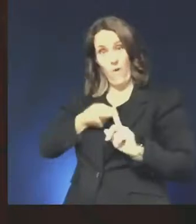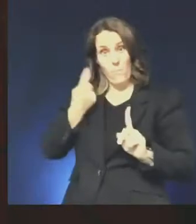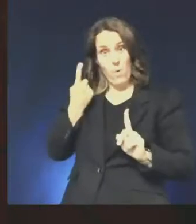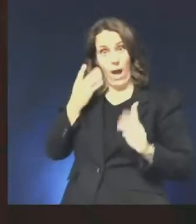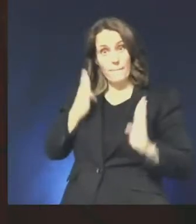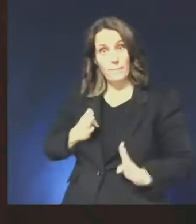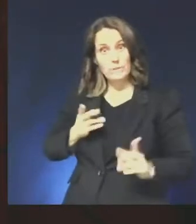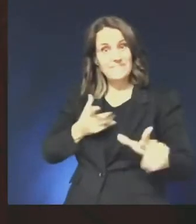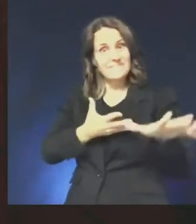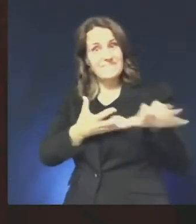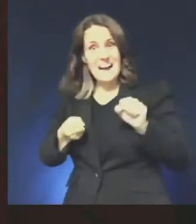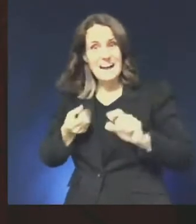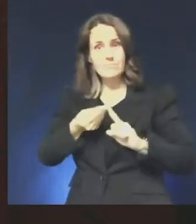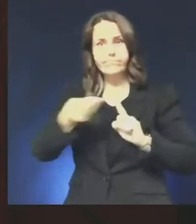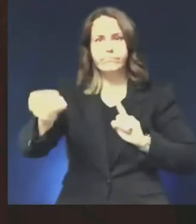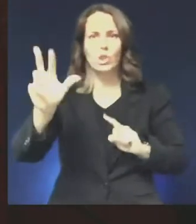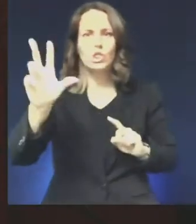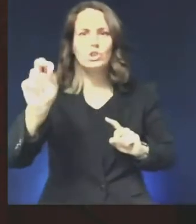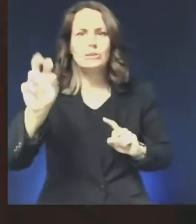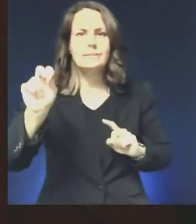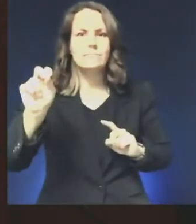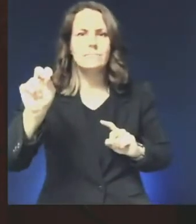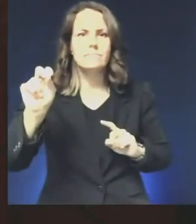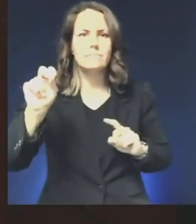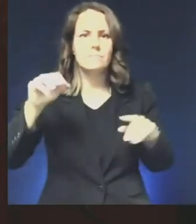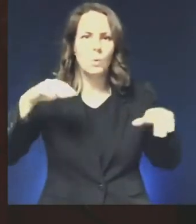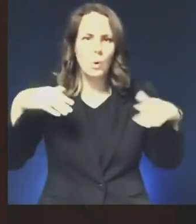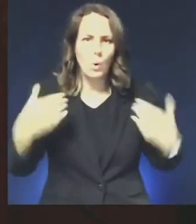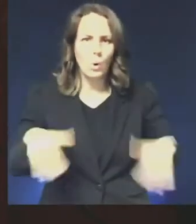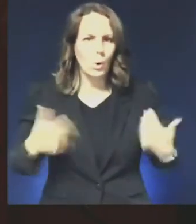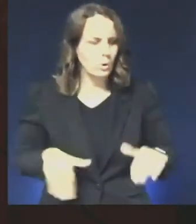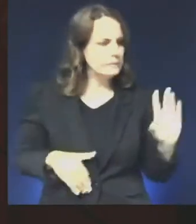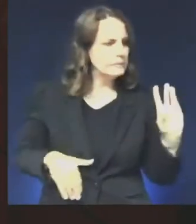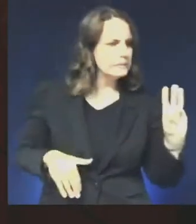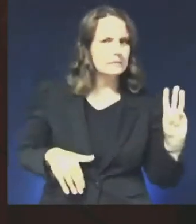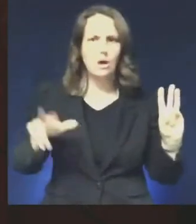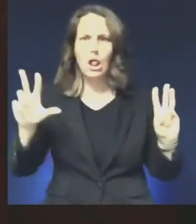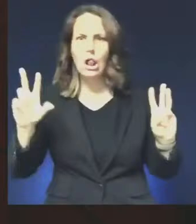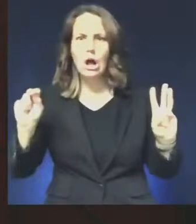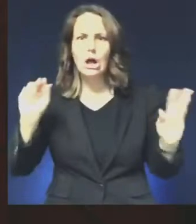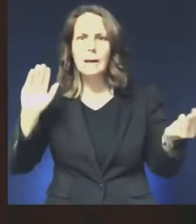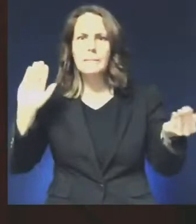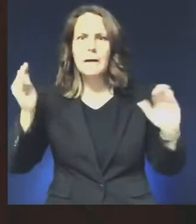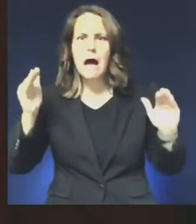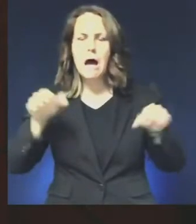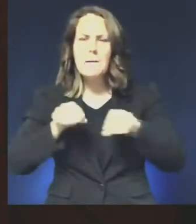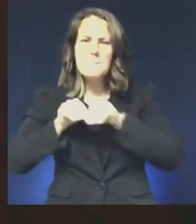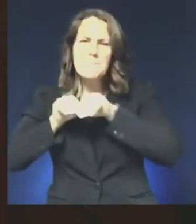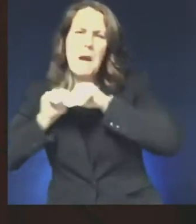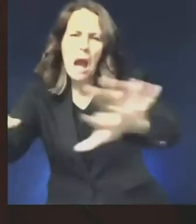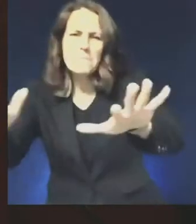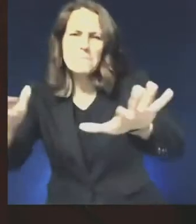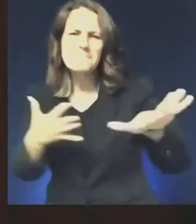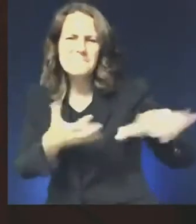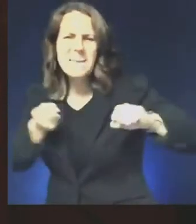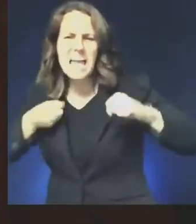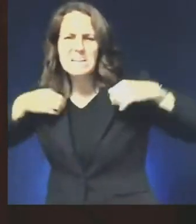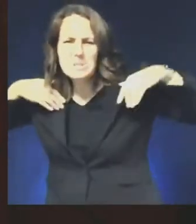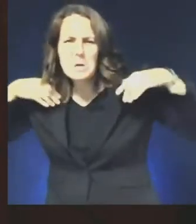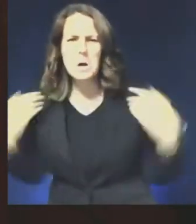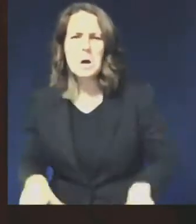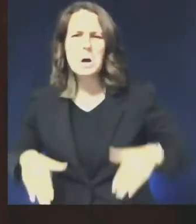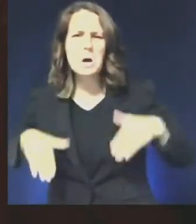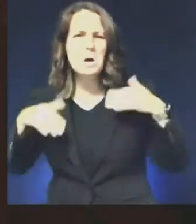compared to 30. You can easily see how this variant will spread like wildfire. As the